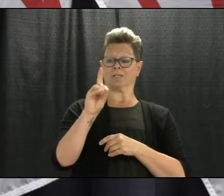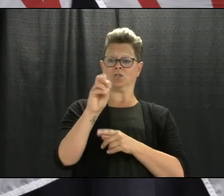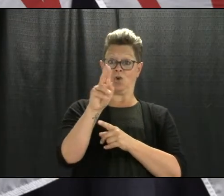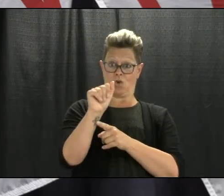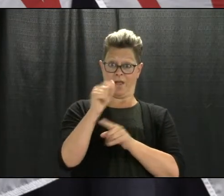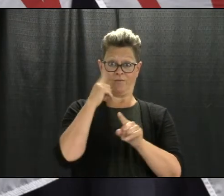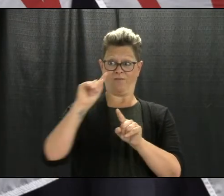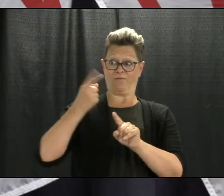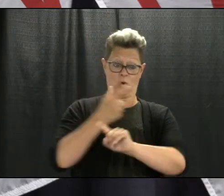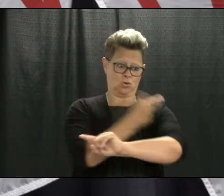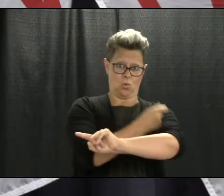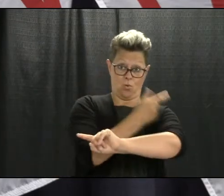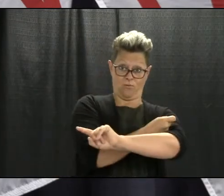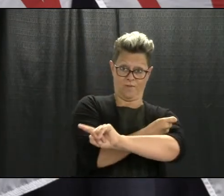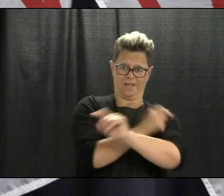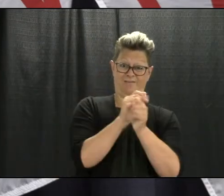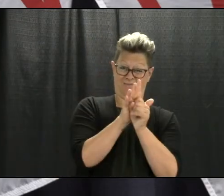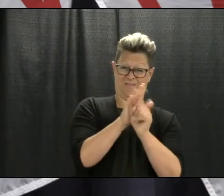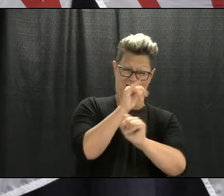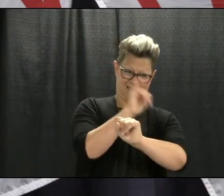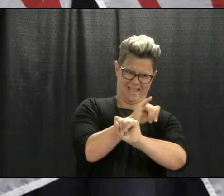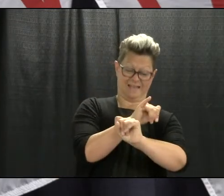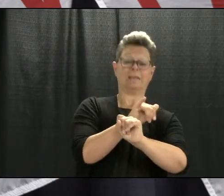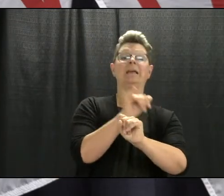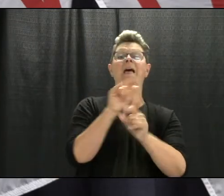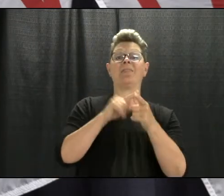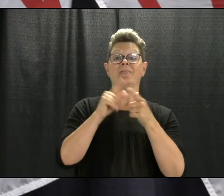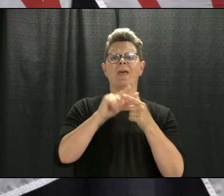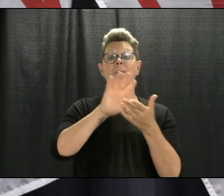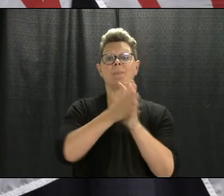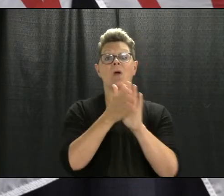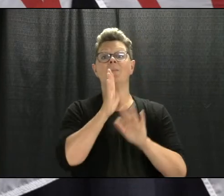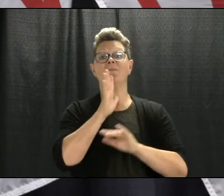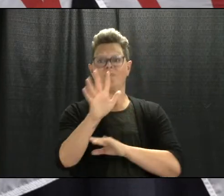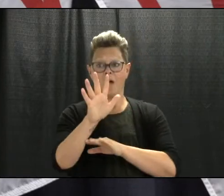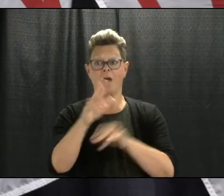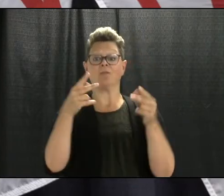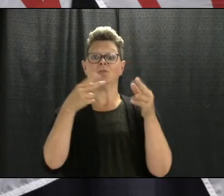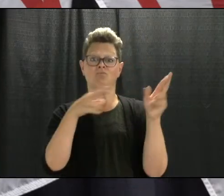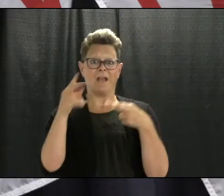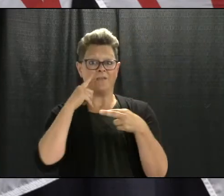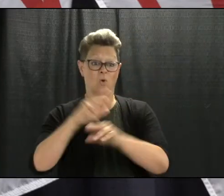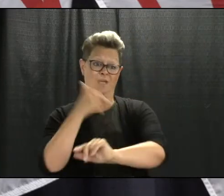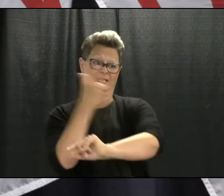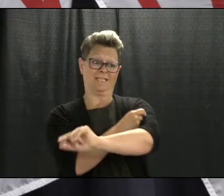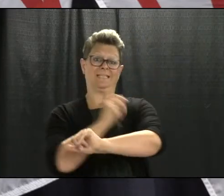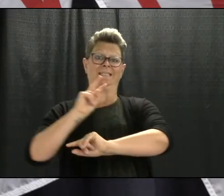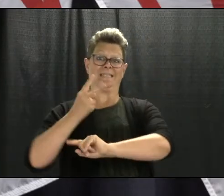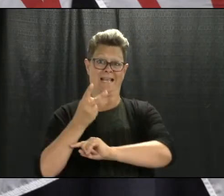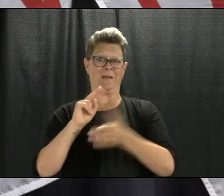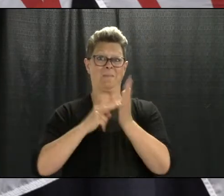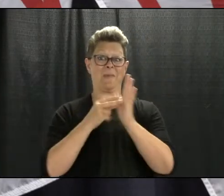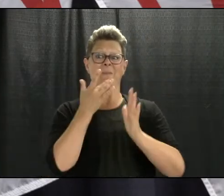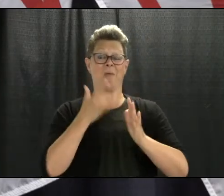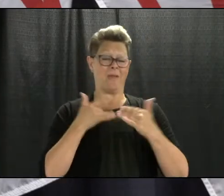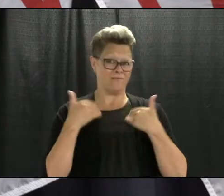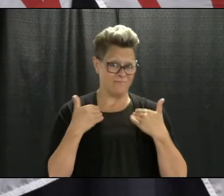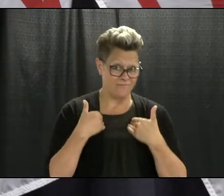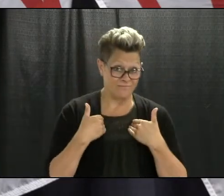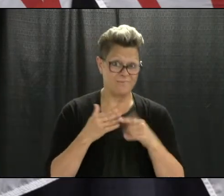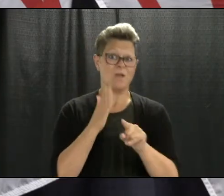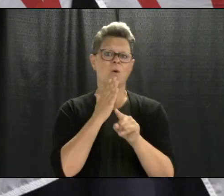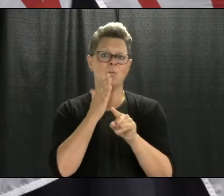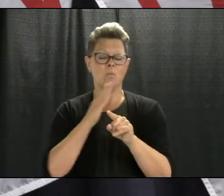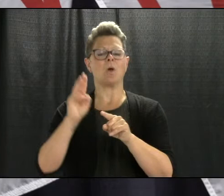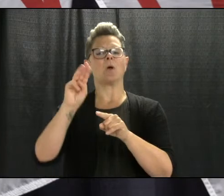first COVID-19 immunization and who have turned 5 years of age by the time they are ready for the second dose, should be given the Moderna Spikevax for their